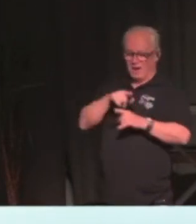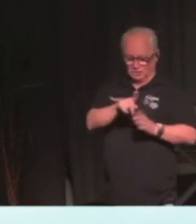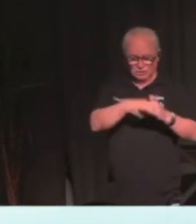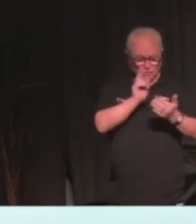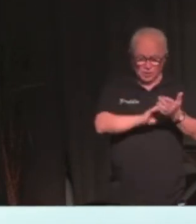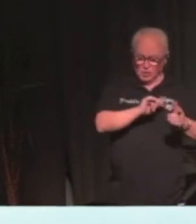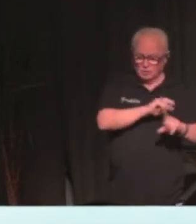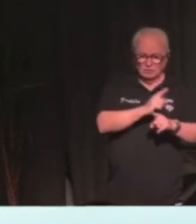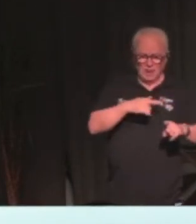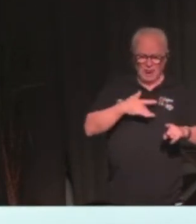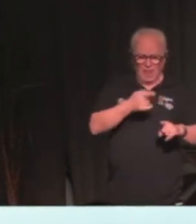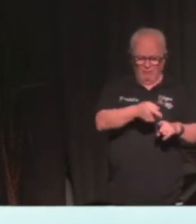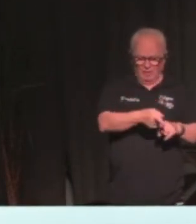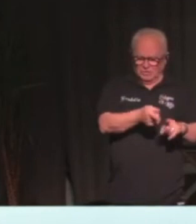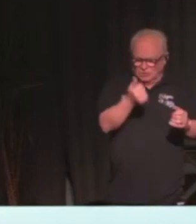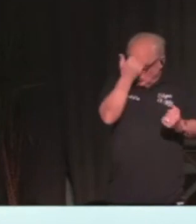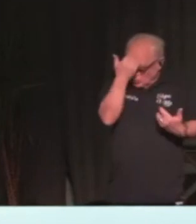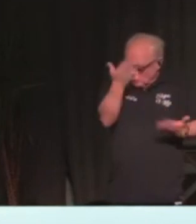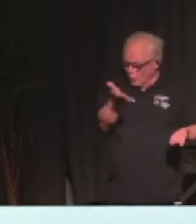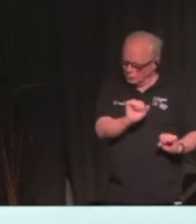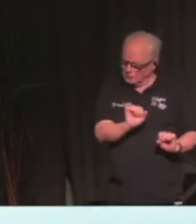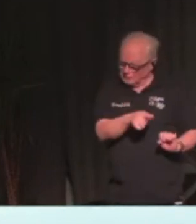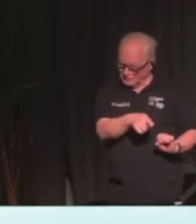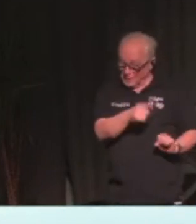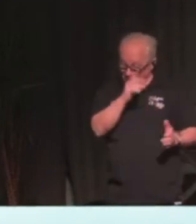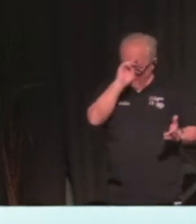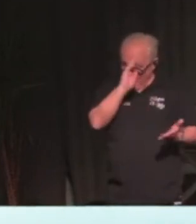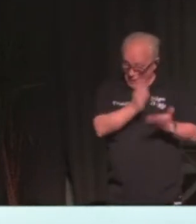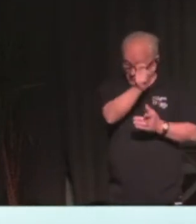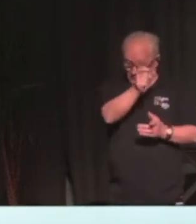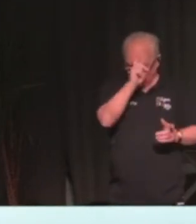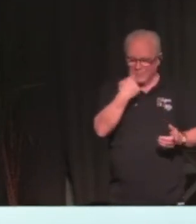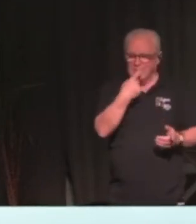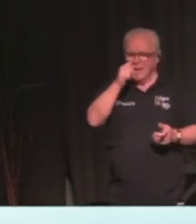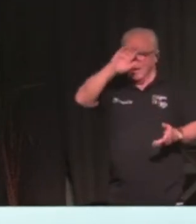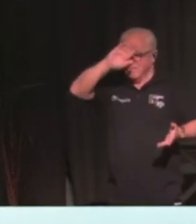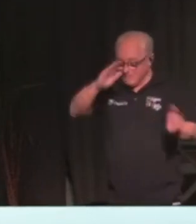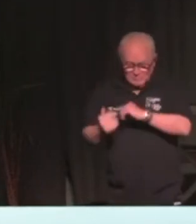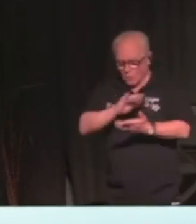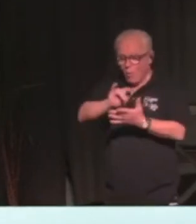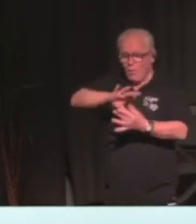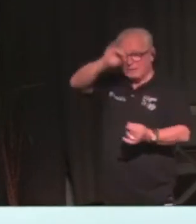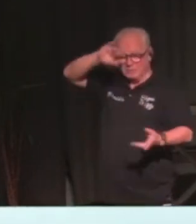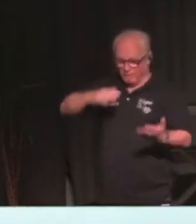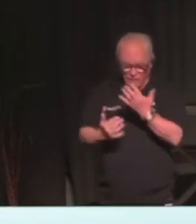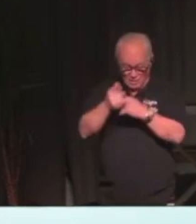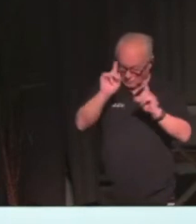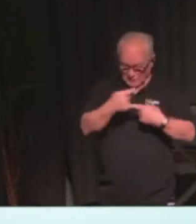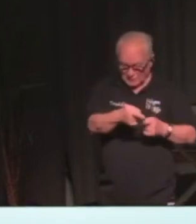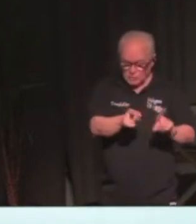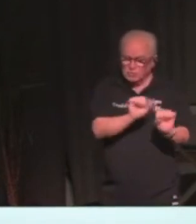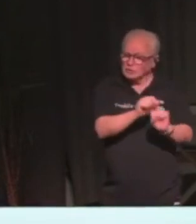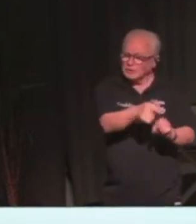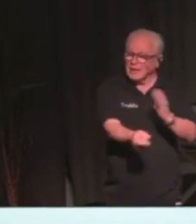he was not living in the dispensation where a believer could be baptized in the Holy Spirit and with fire, because that would not